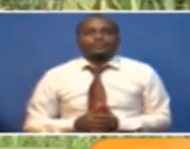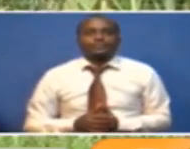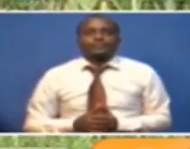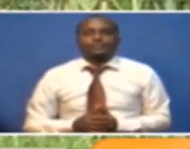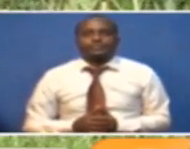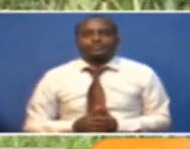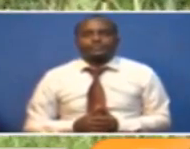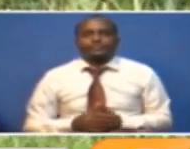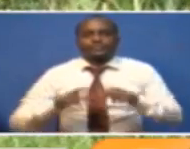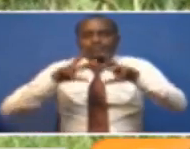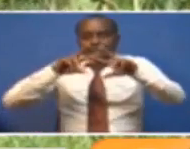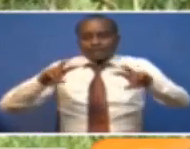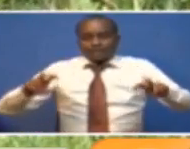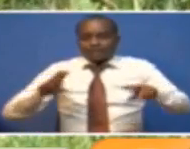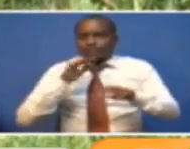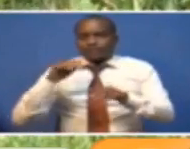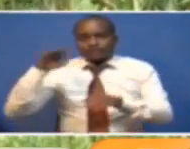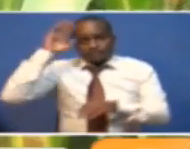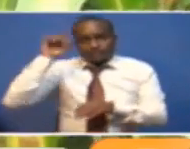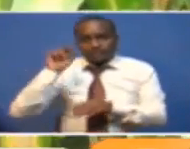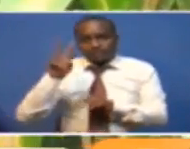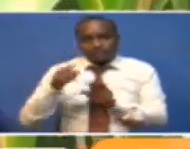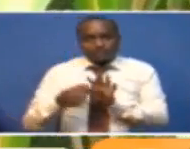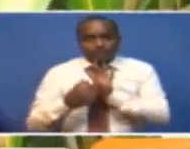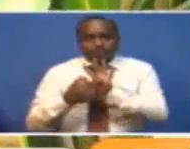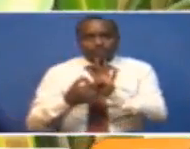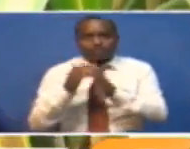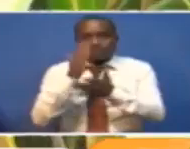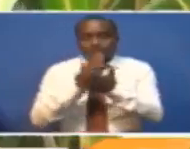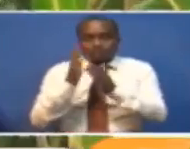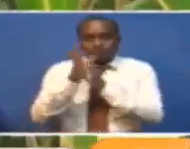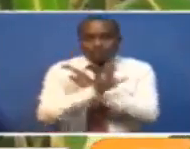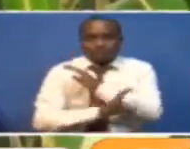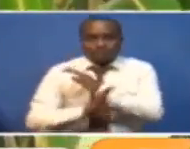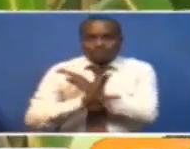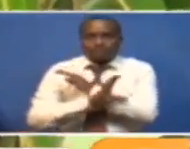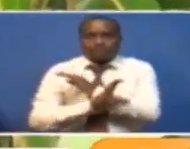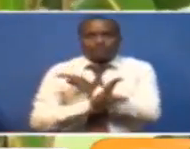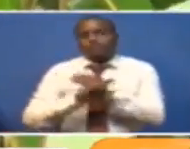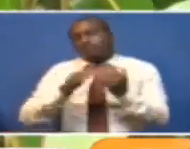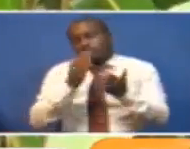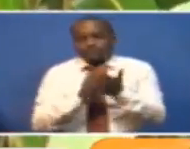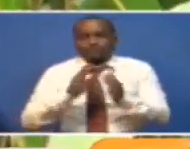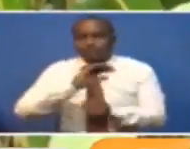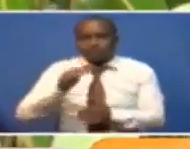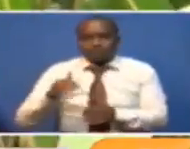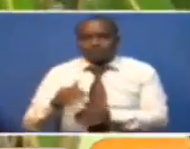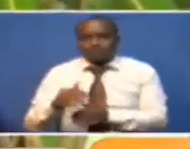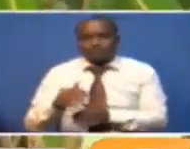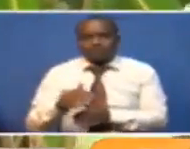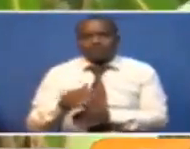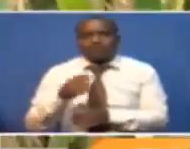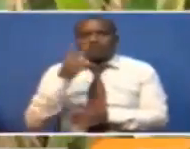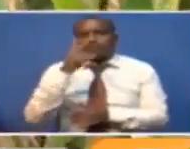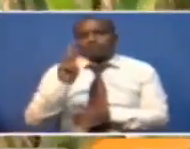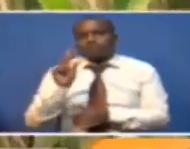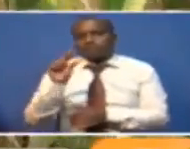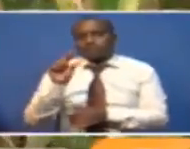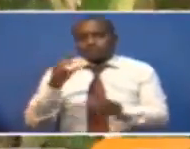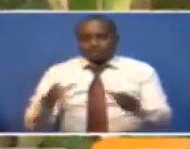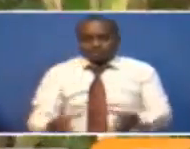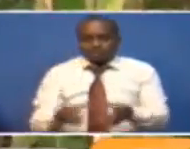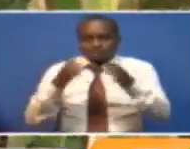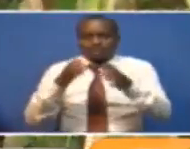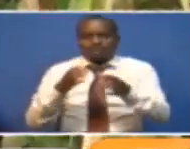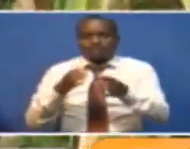A spot check by Citizen TV revealed in some counties, a 2-kilogram tin popular as gorogoro is retailing for as